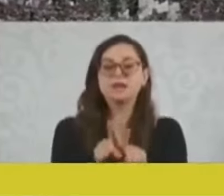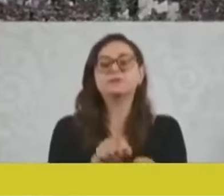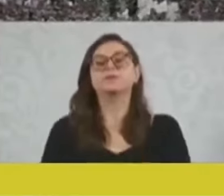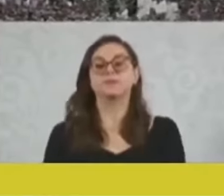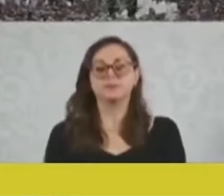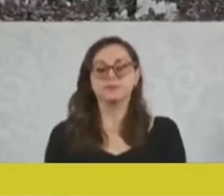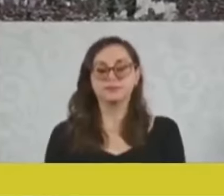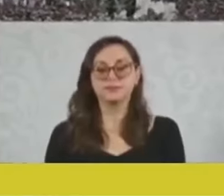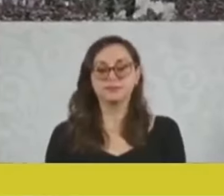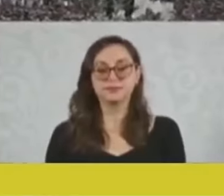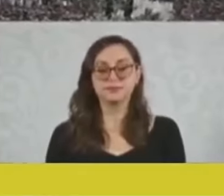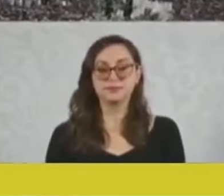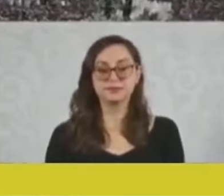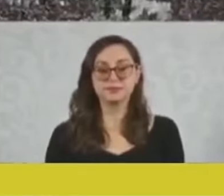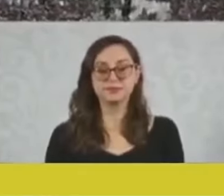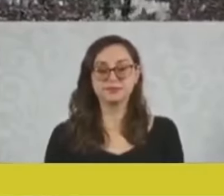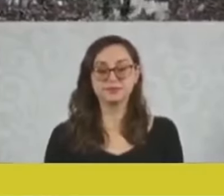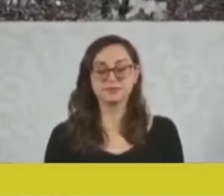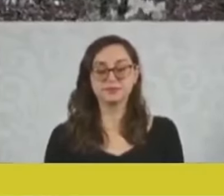Tamaulipas.